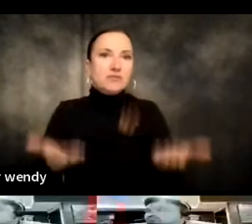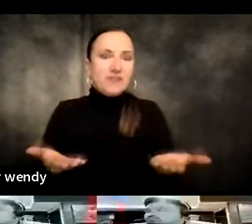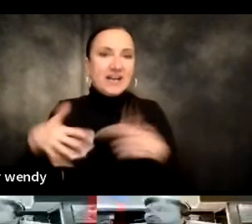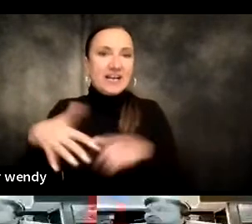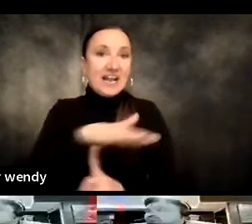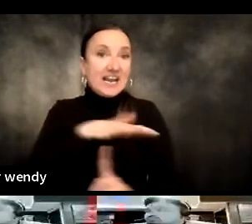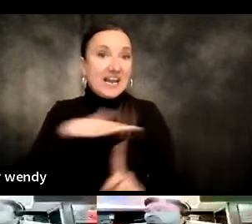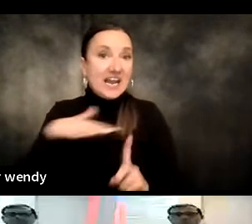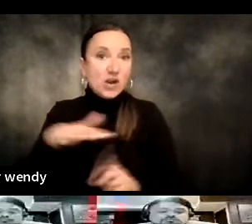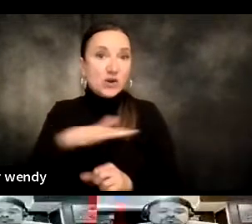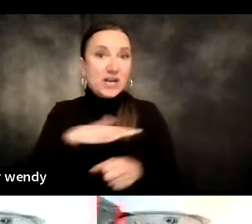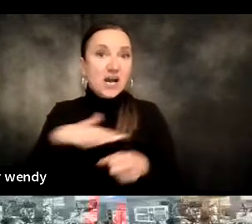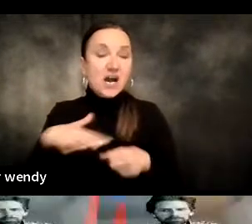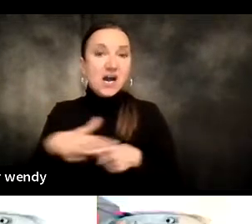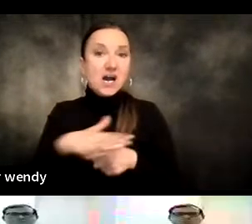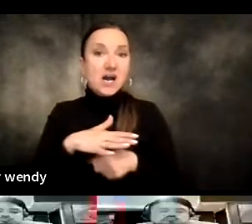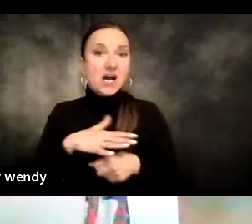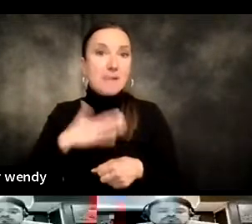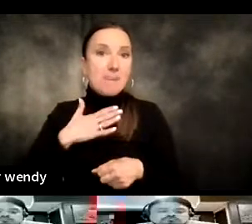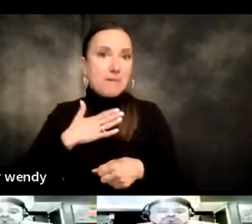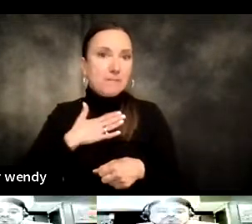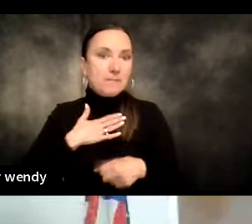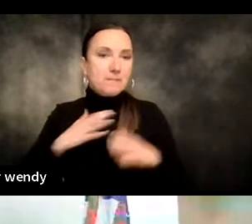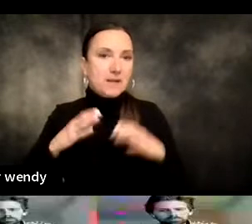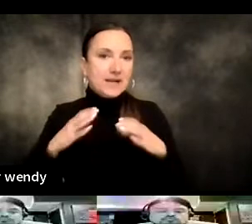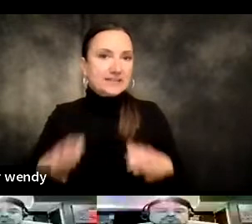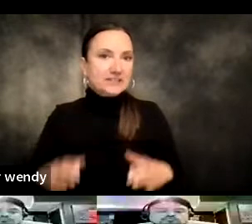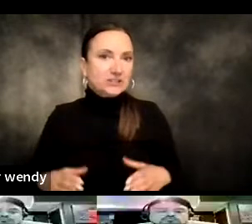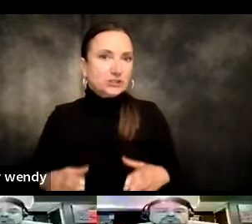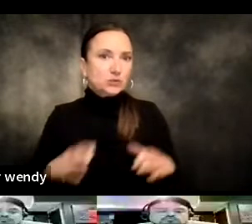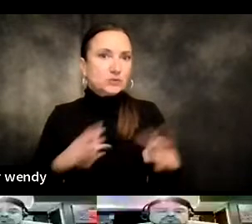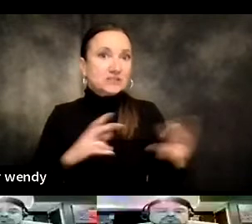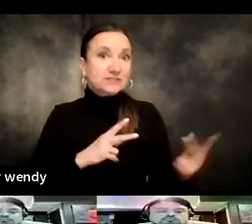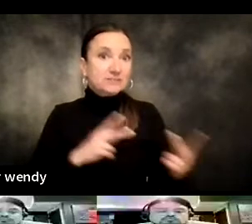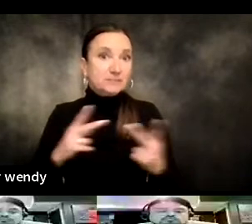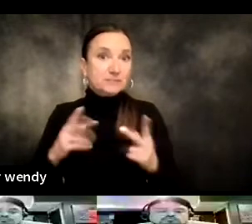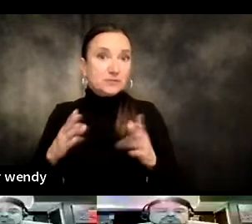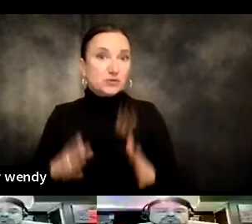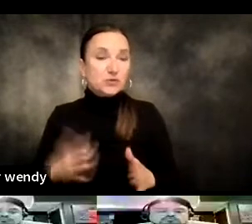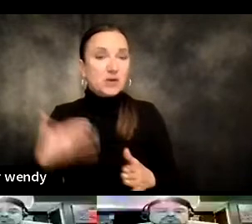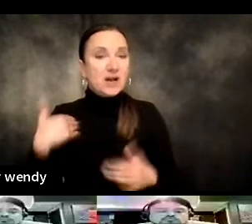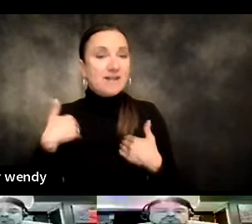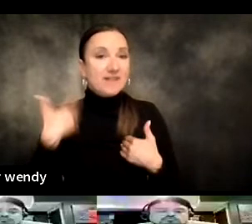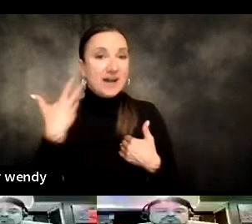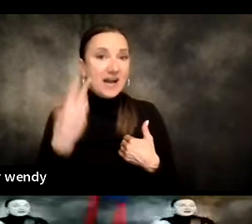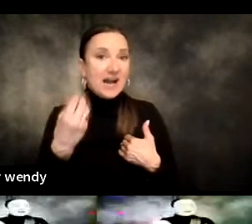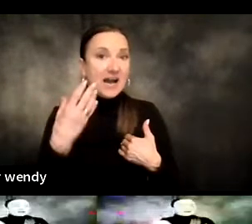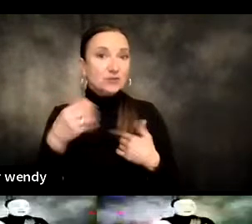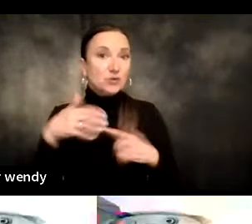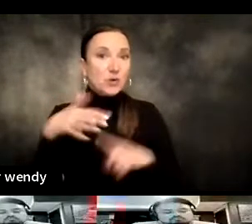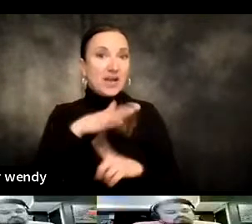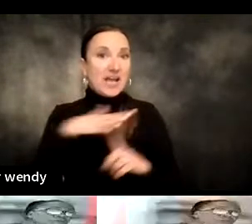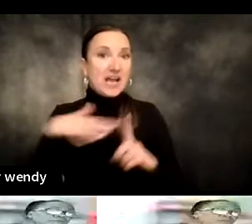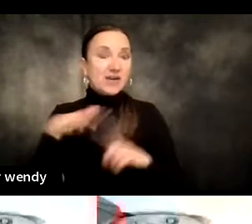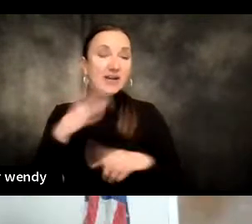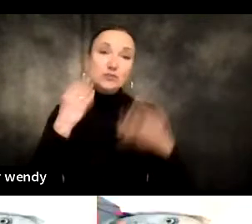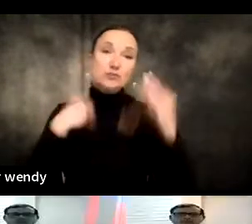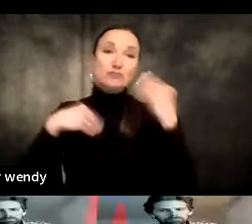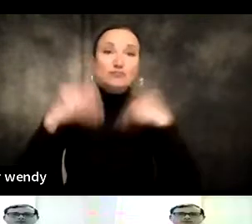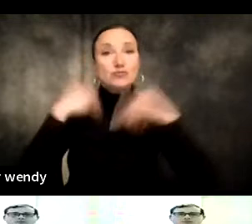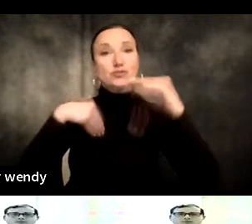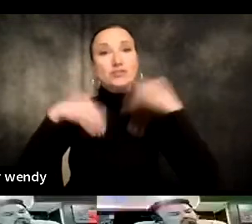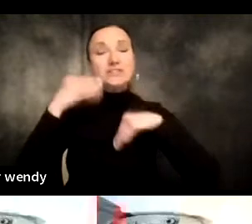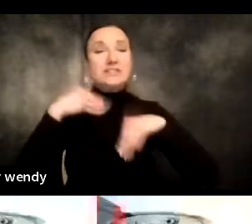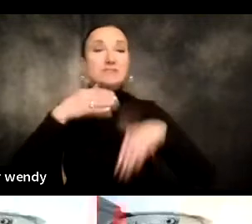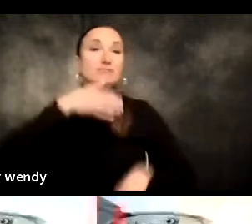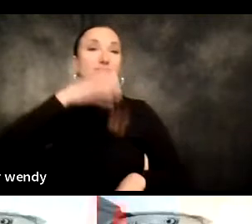area for my constituents, patrons, to have an outdoor area to enjoy their food and beverage